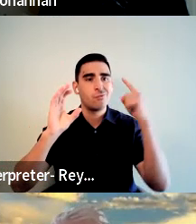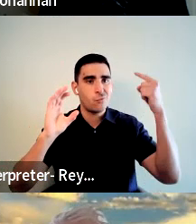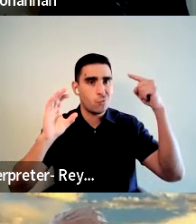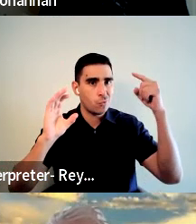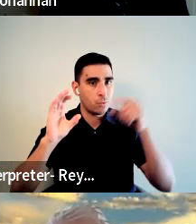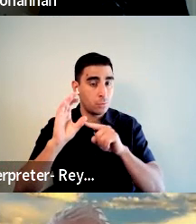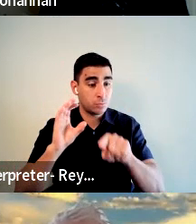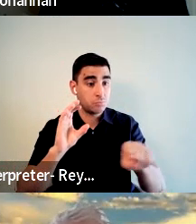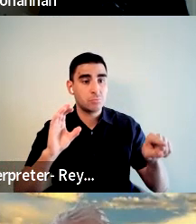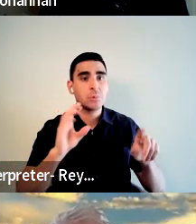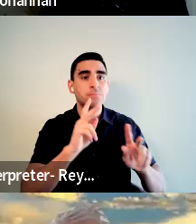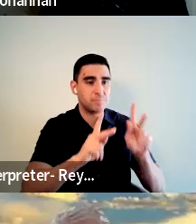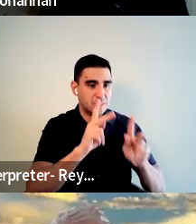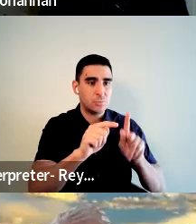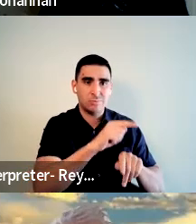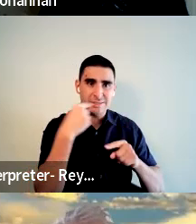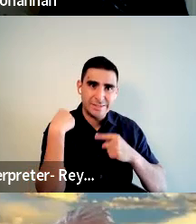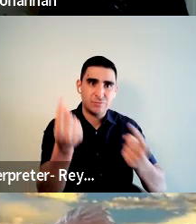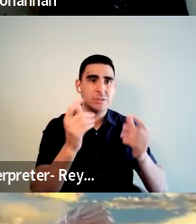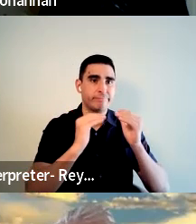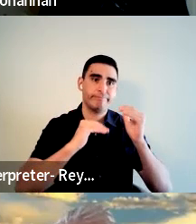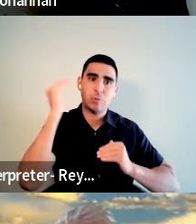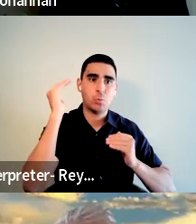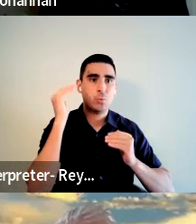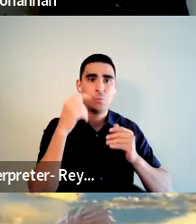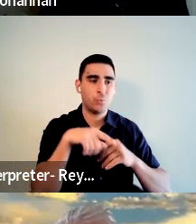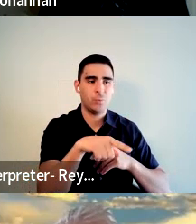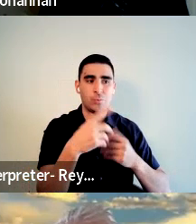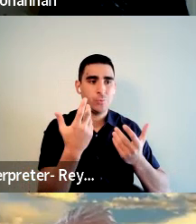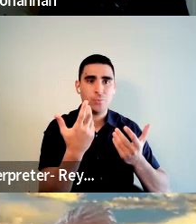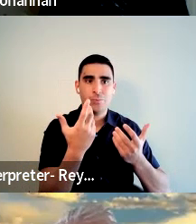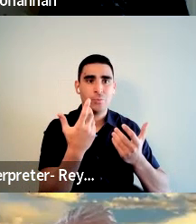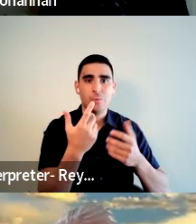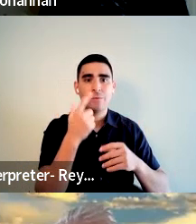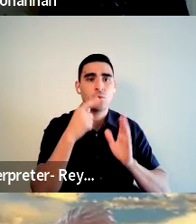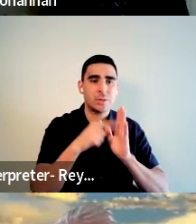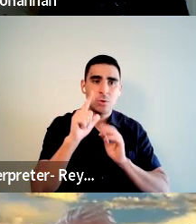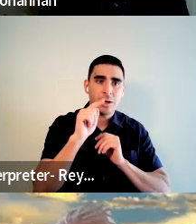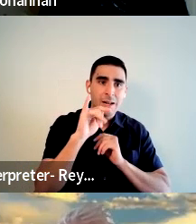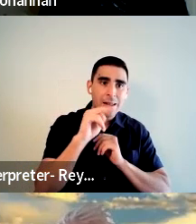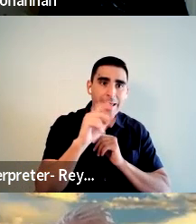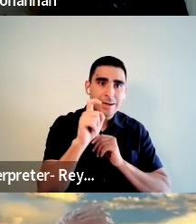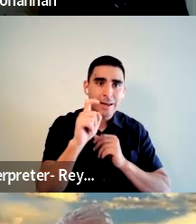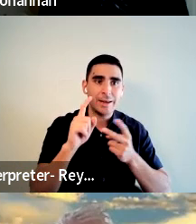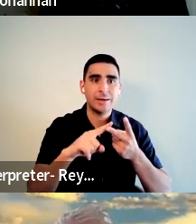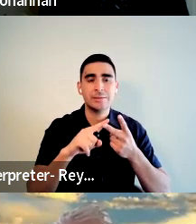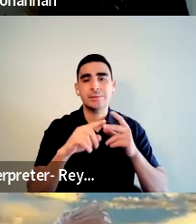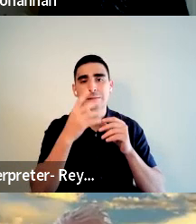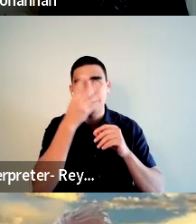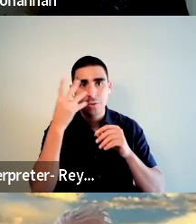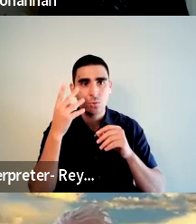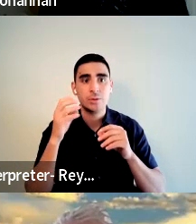and prioritize those who've been disparately impacted. So Latinx, LGBTQ, immigrants, documented